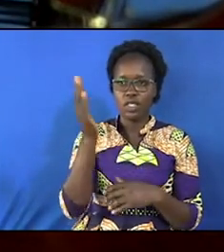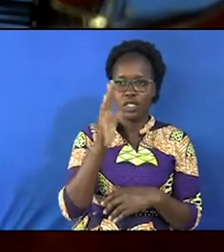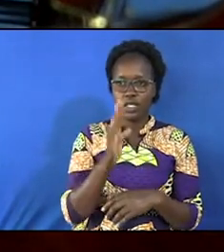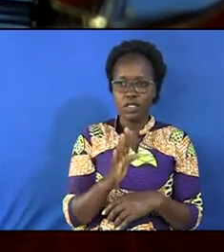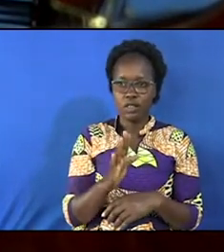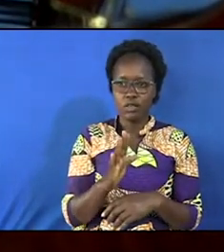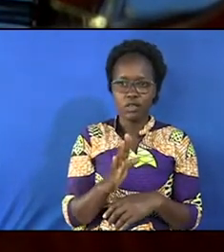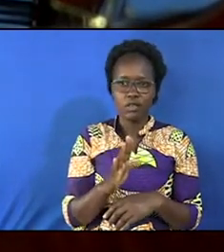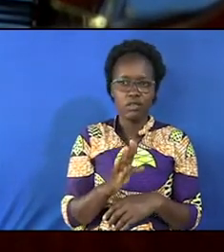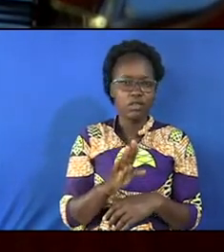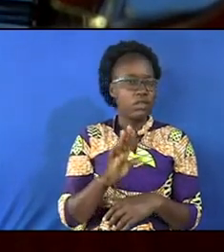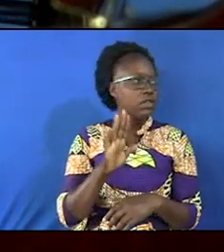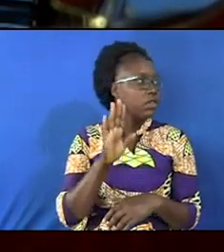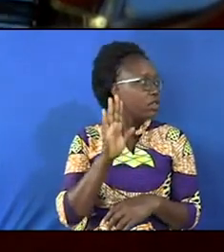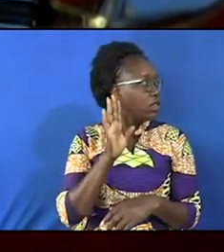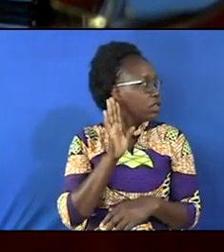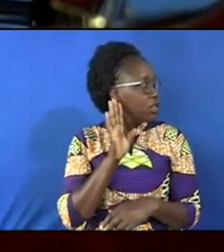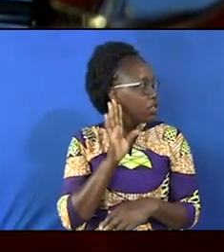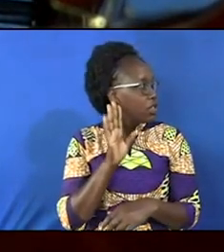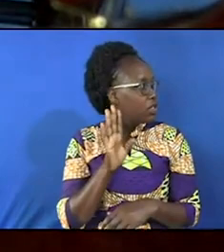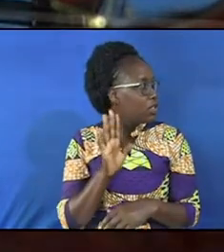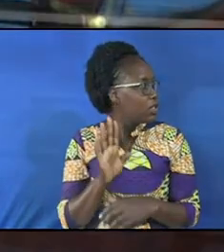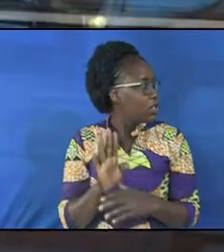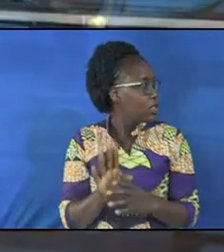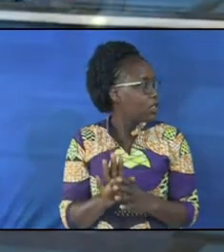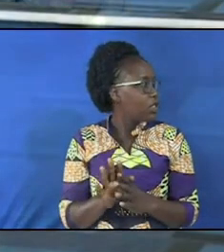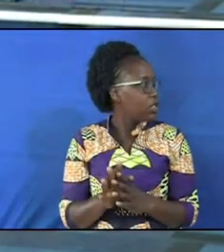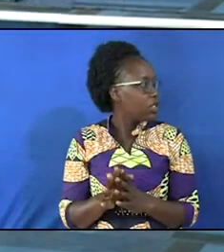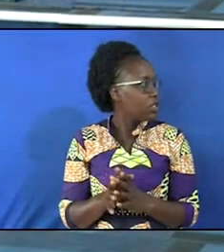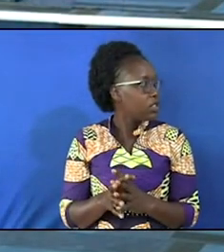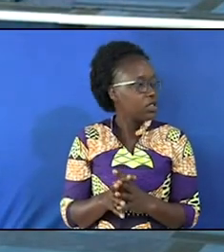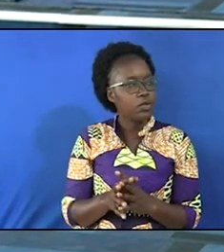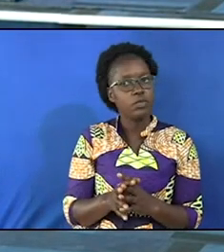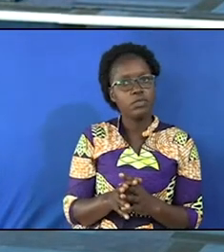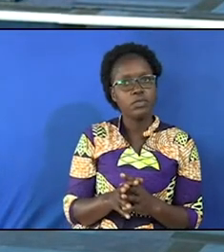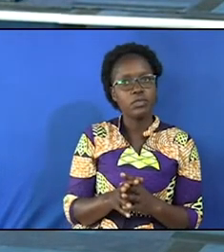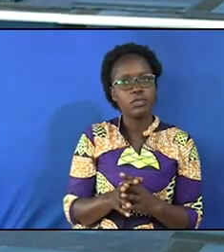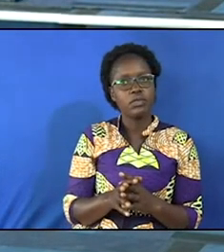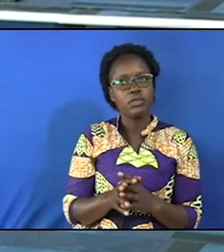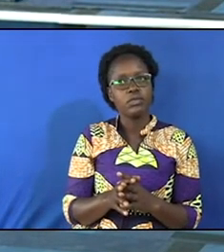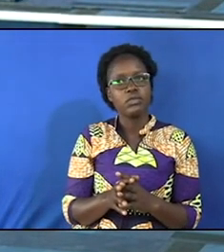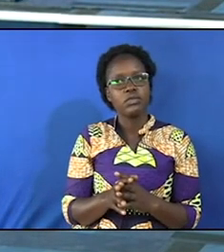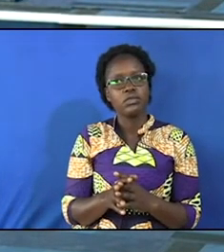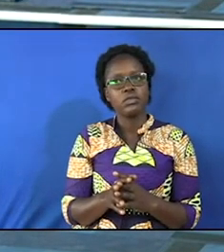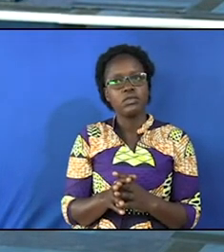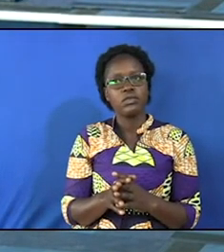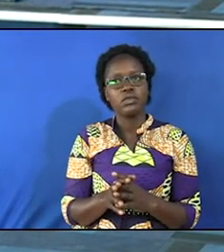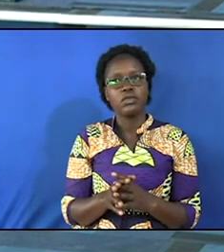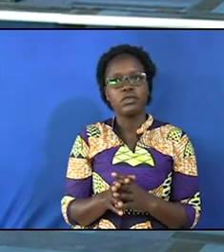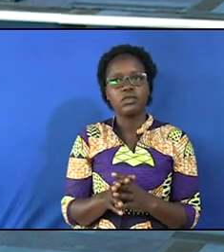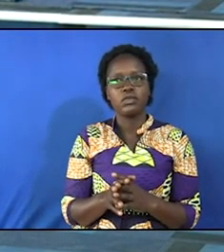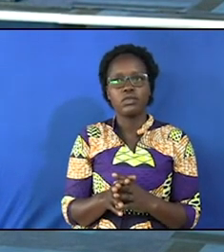Lord reveals his grace. Add to your